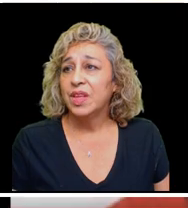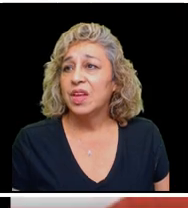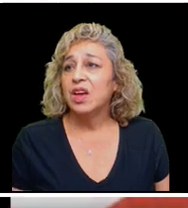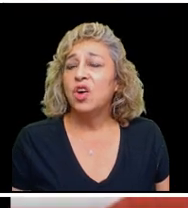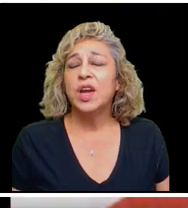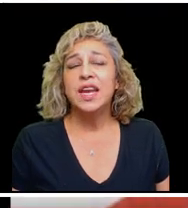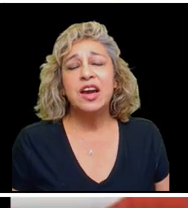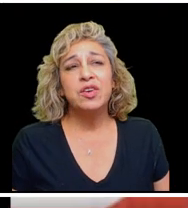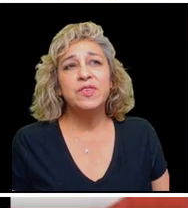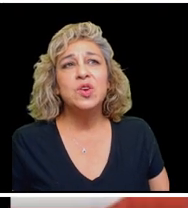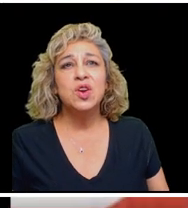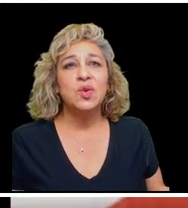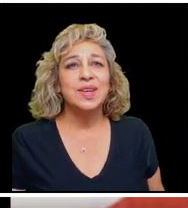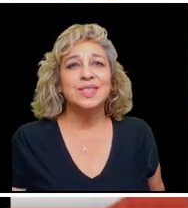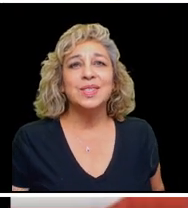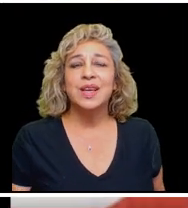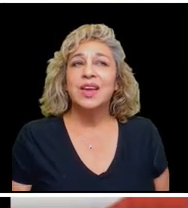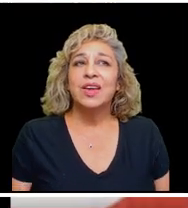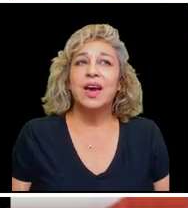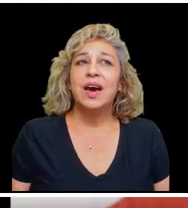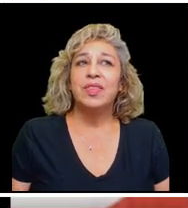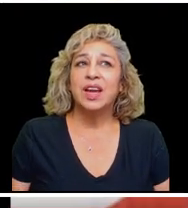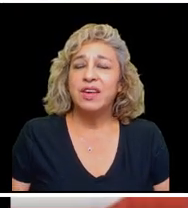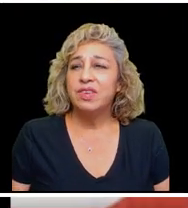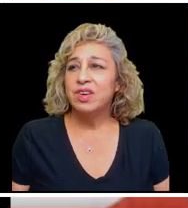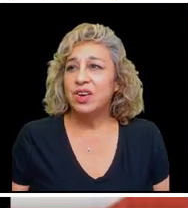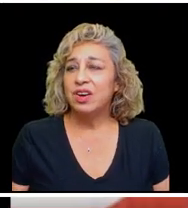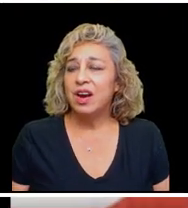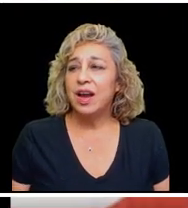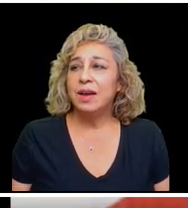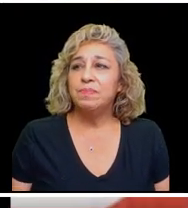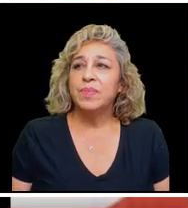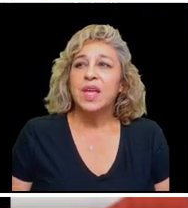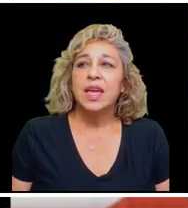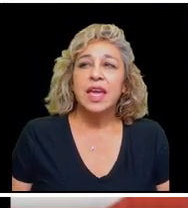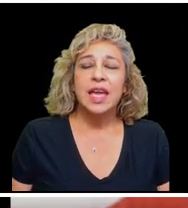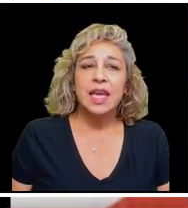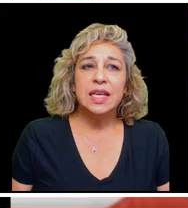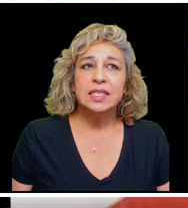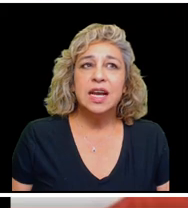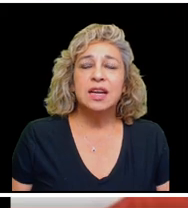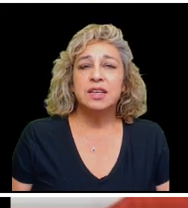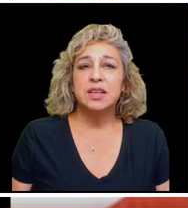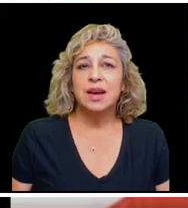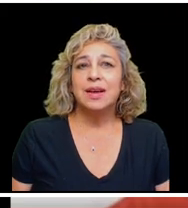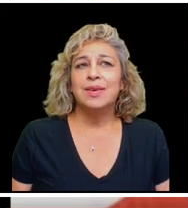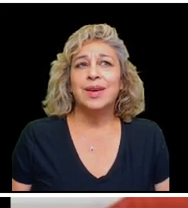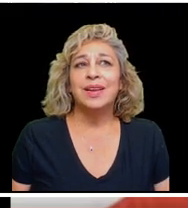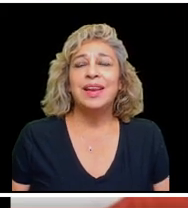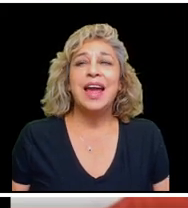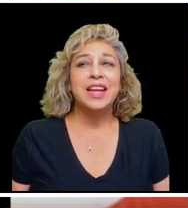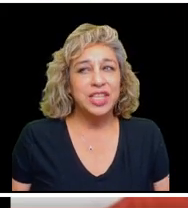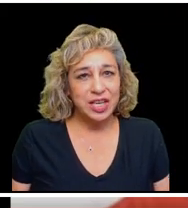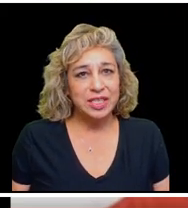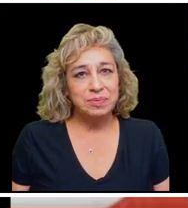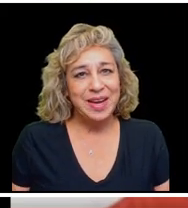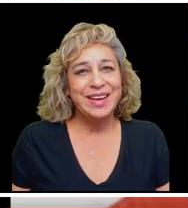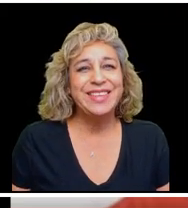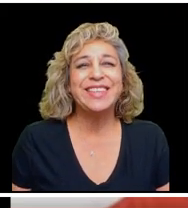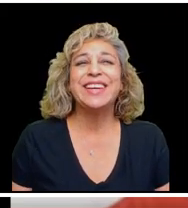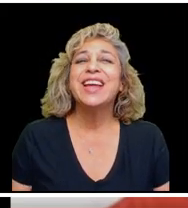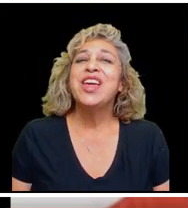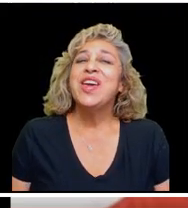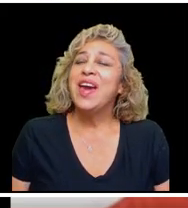okay now if you notice the governor is not liked as